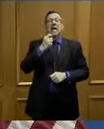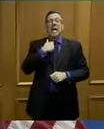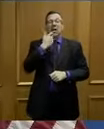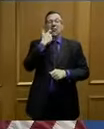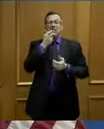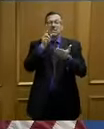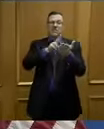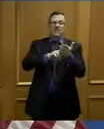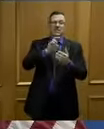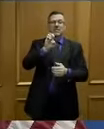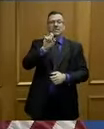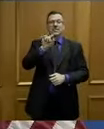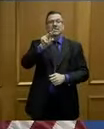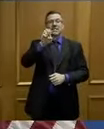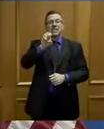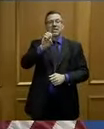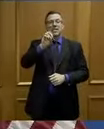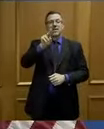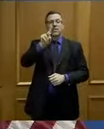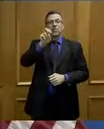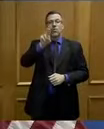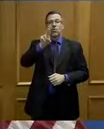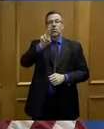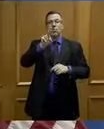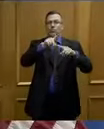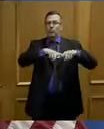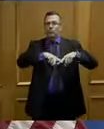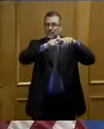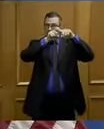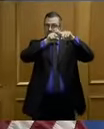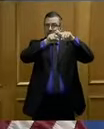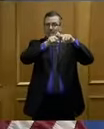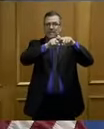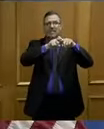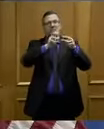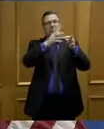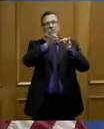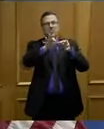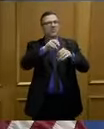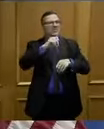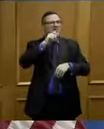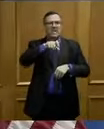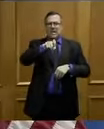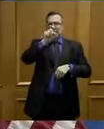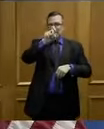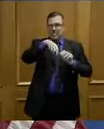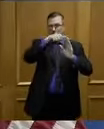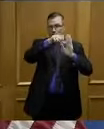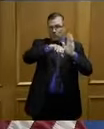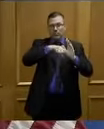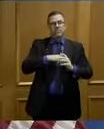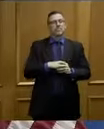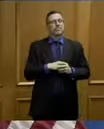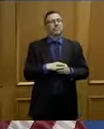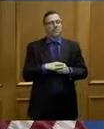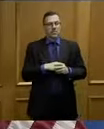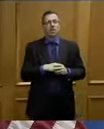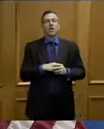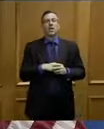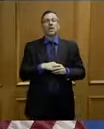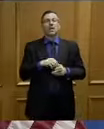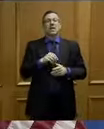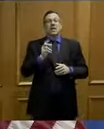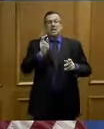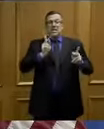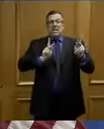suspended elective procedures and surgeries, and those procedures and surgeries come at a